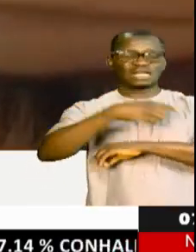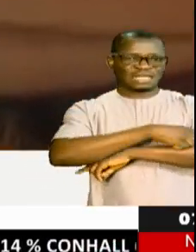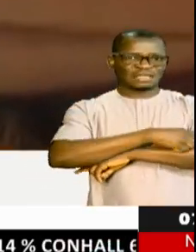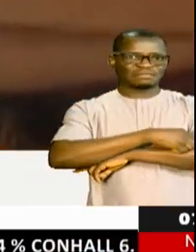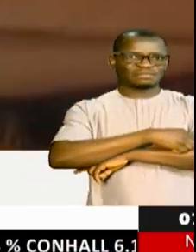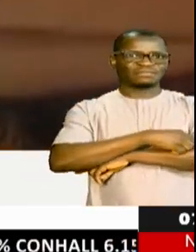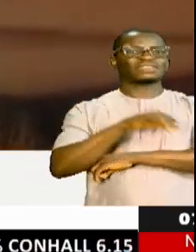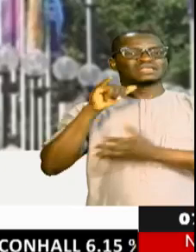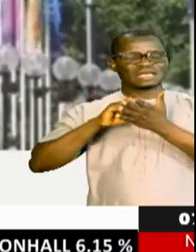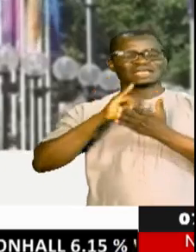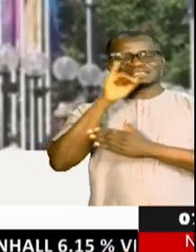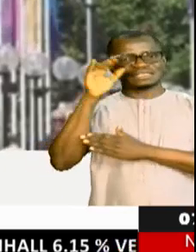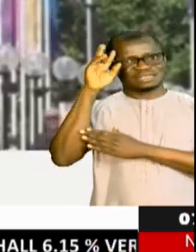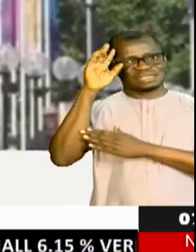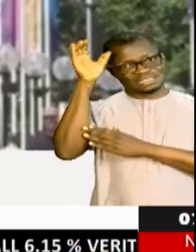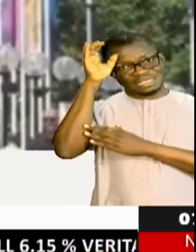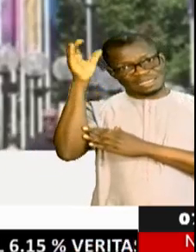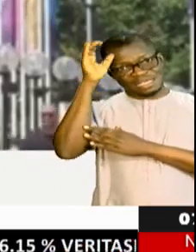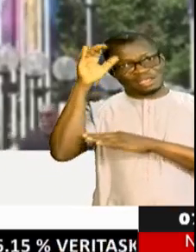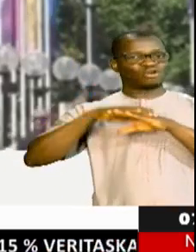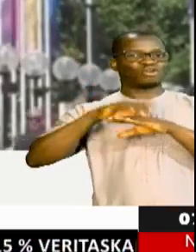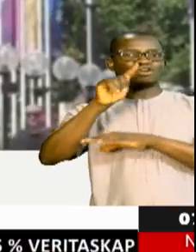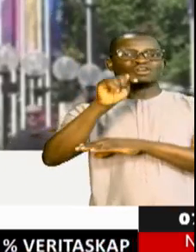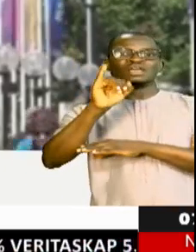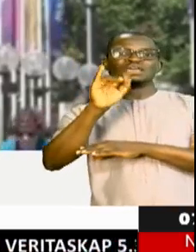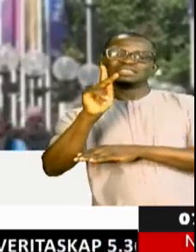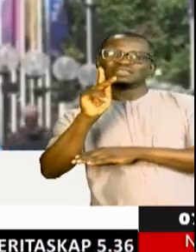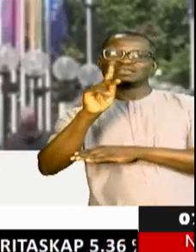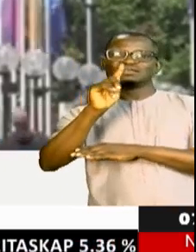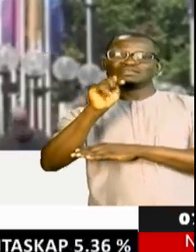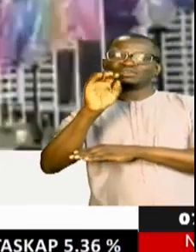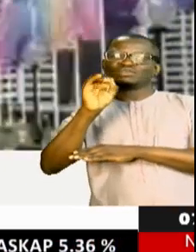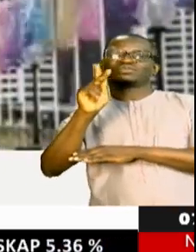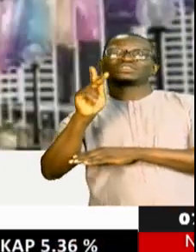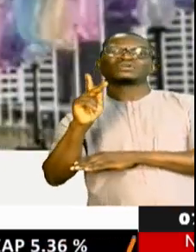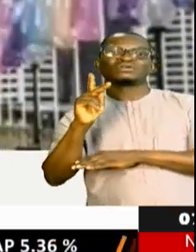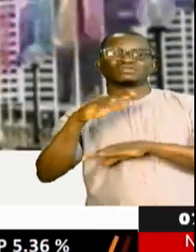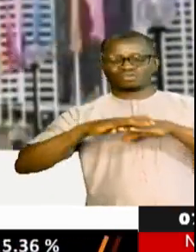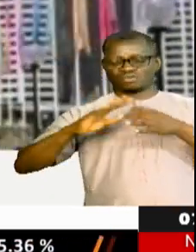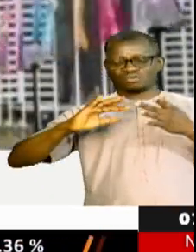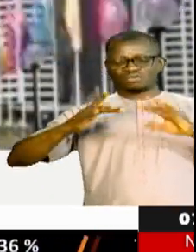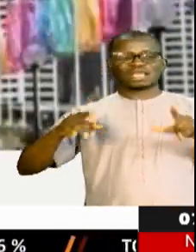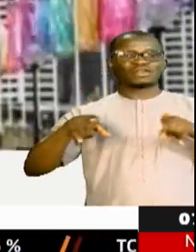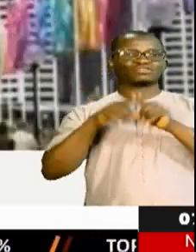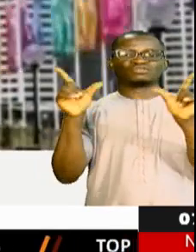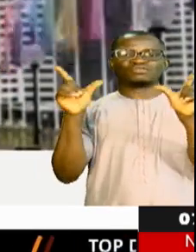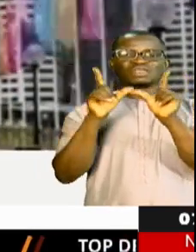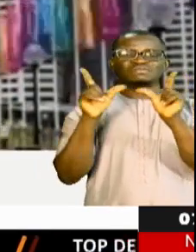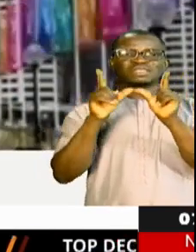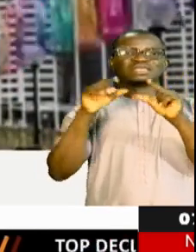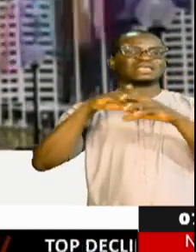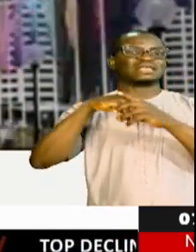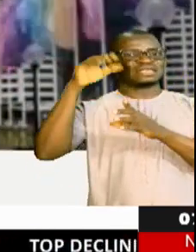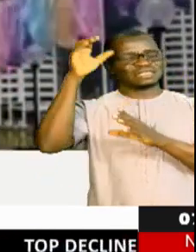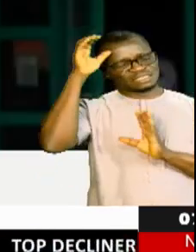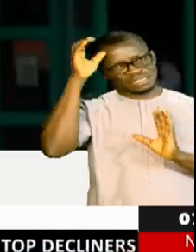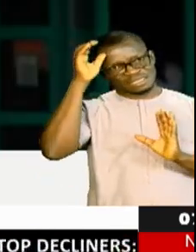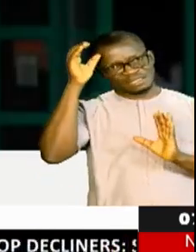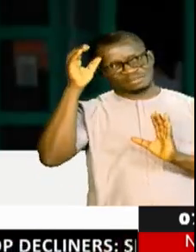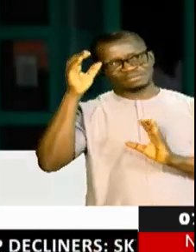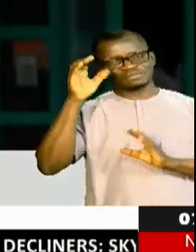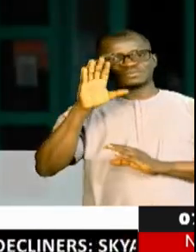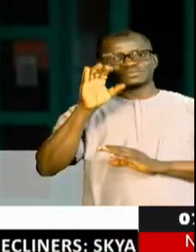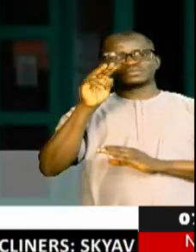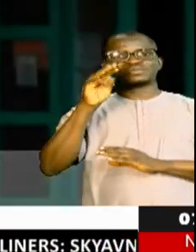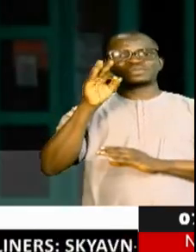That's the Chinese version of TikTok. And online gaming time for children is also limited in China.